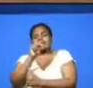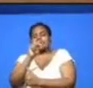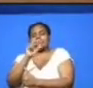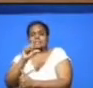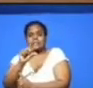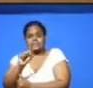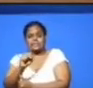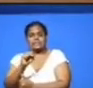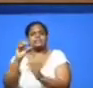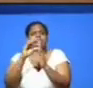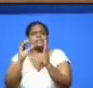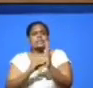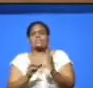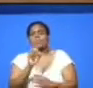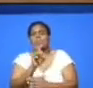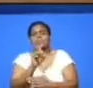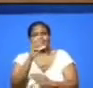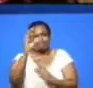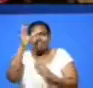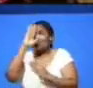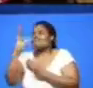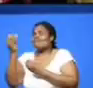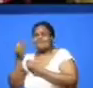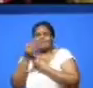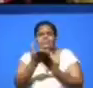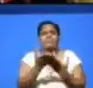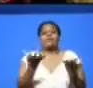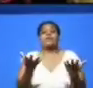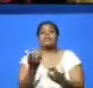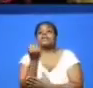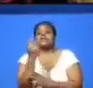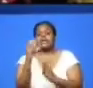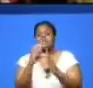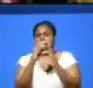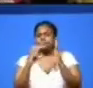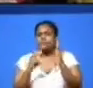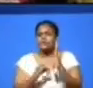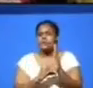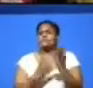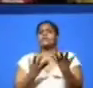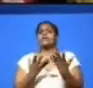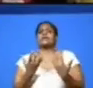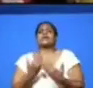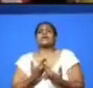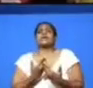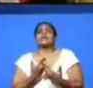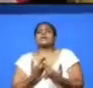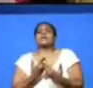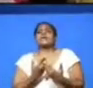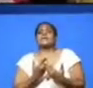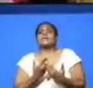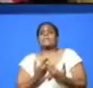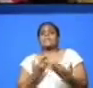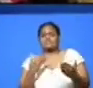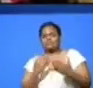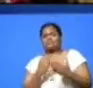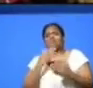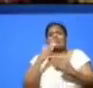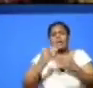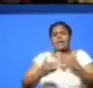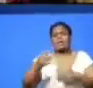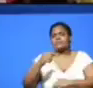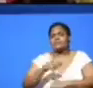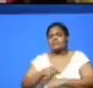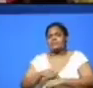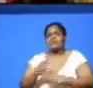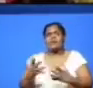the preacher. God is saying right here in the 11th chapter, as we come close to the end of time,